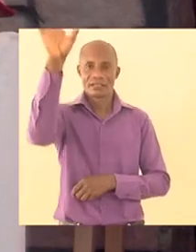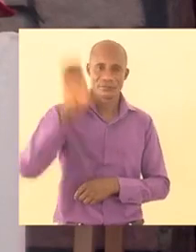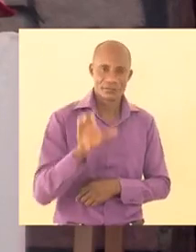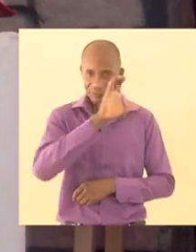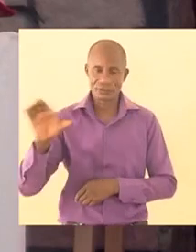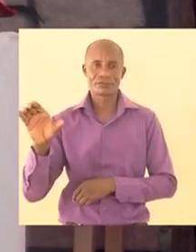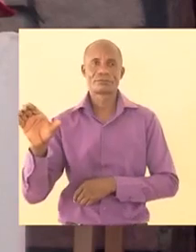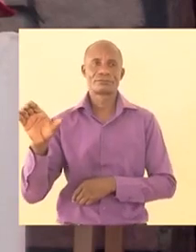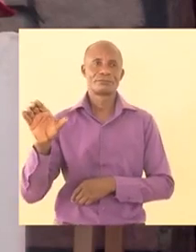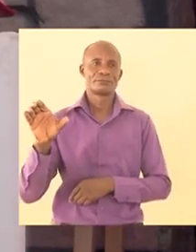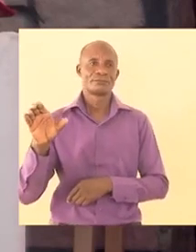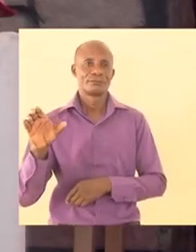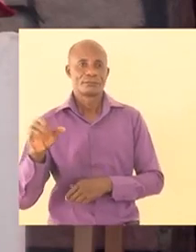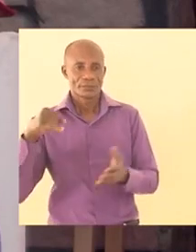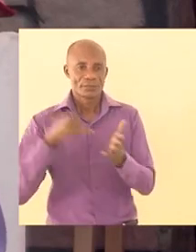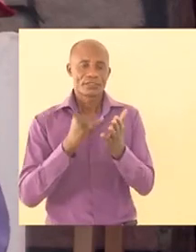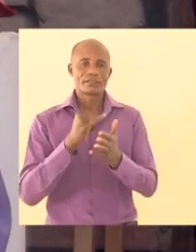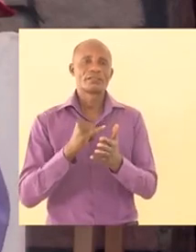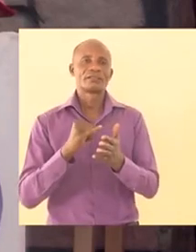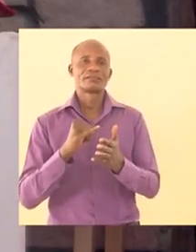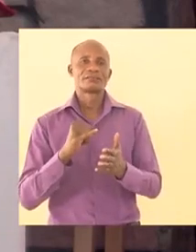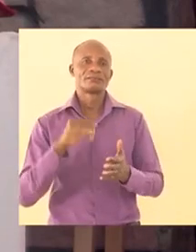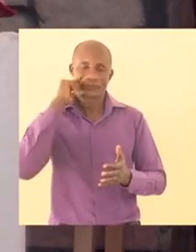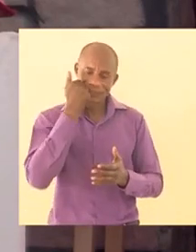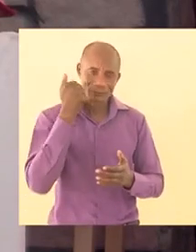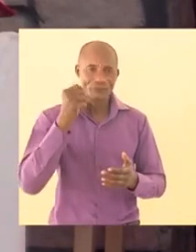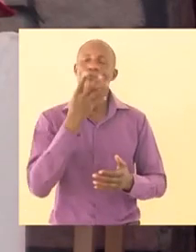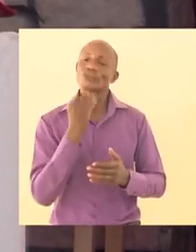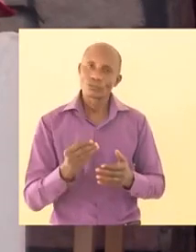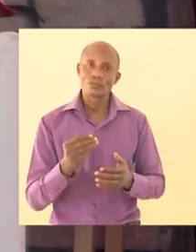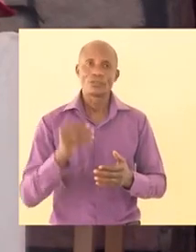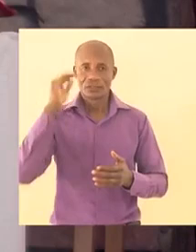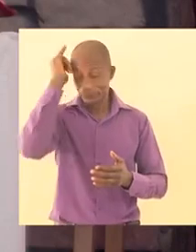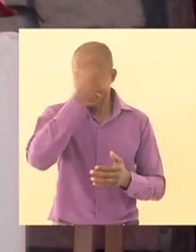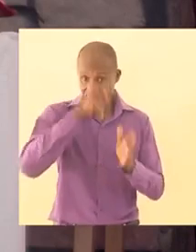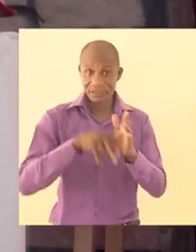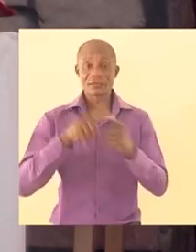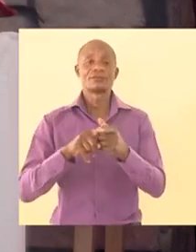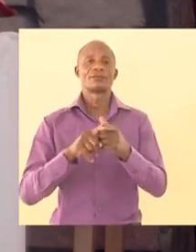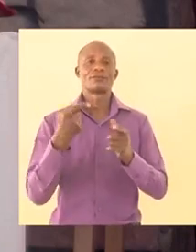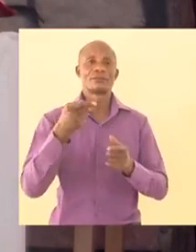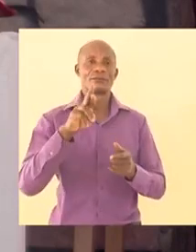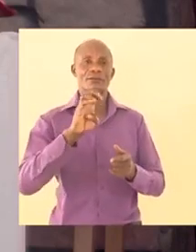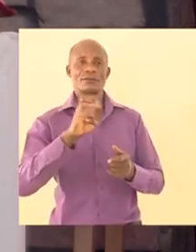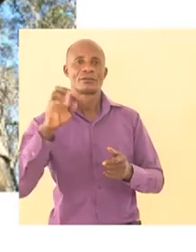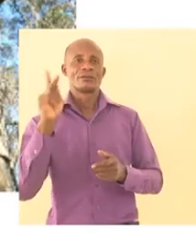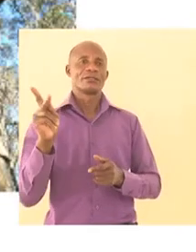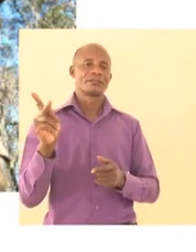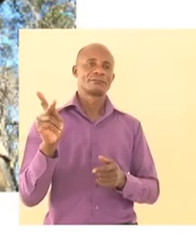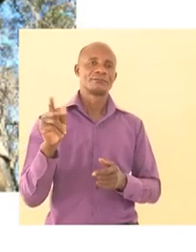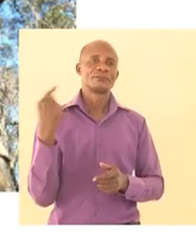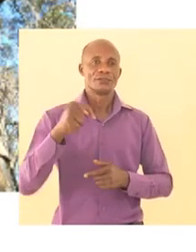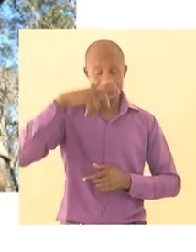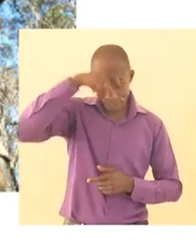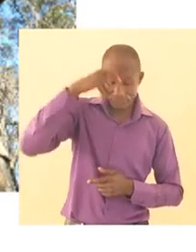of Calvary. It is a scandal for the Jews, foolishness to Gentiles. The new wisdom is still the